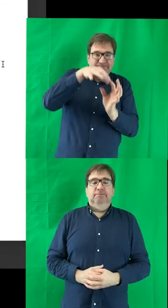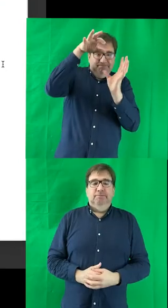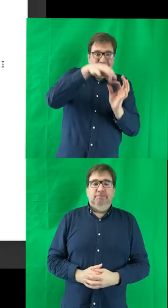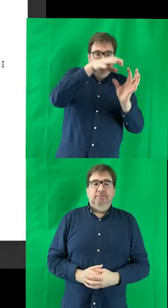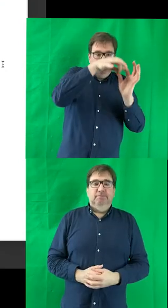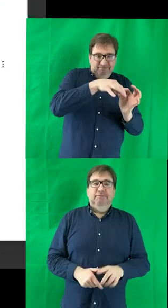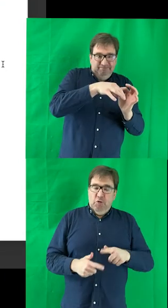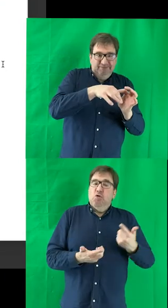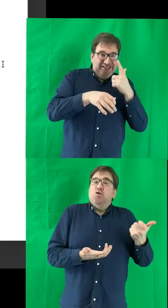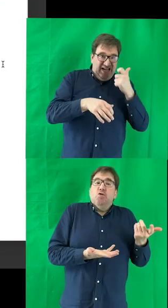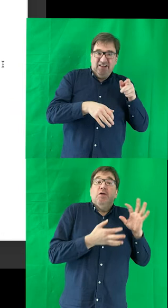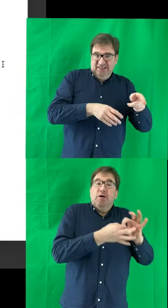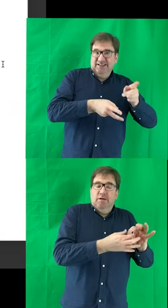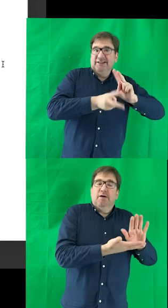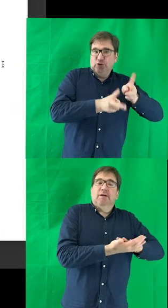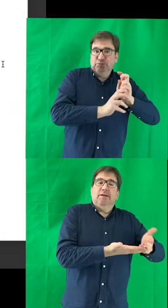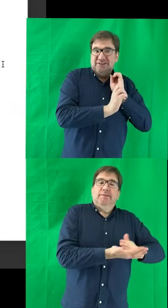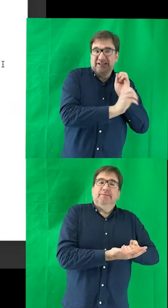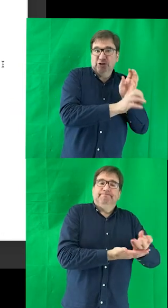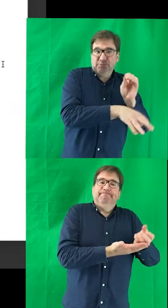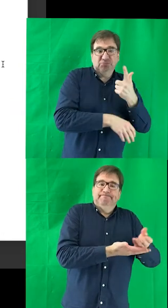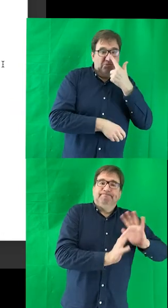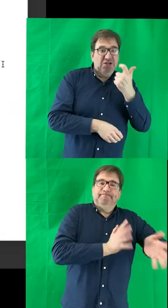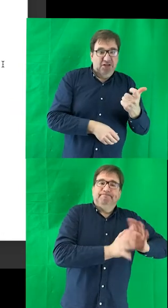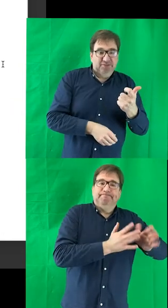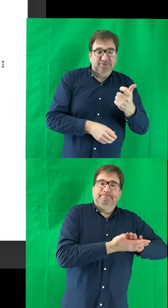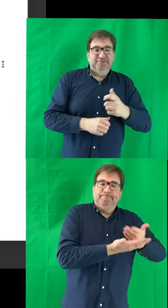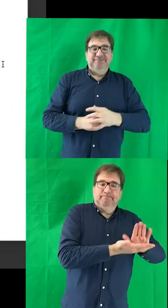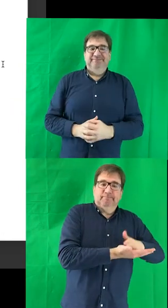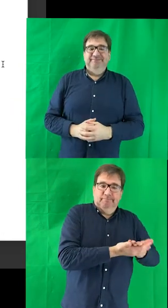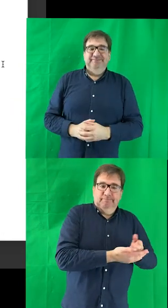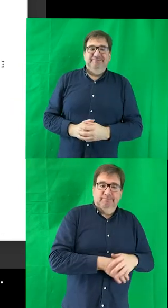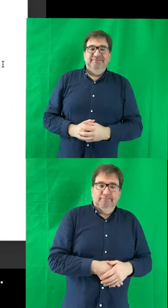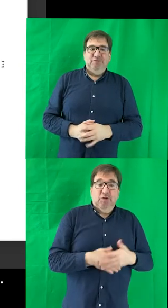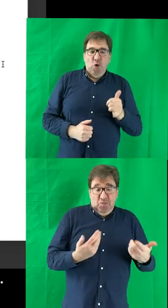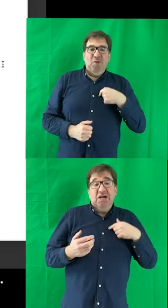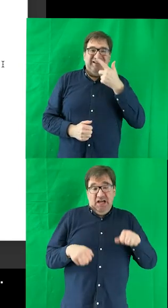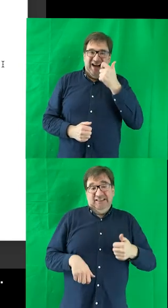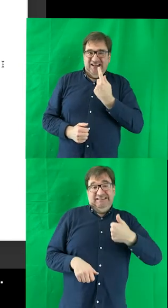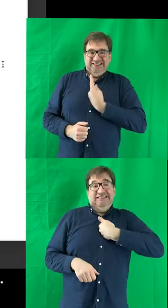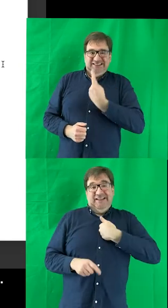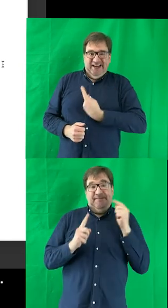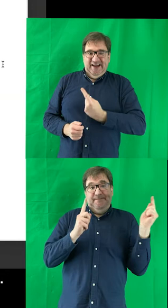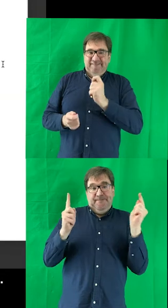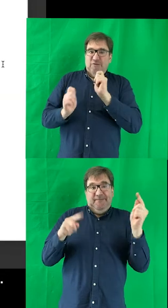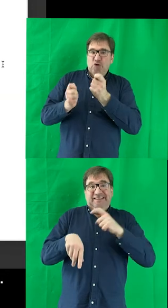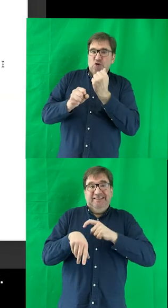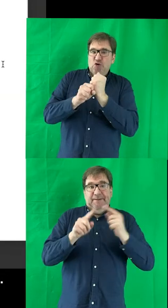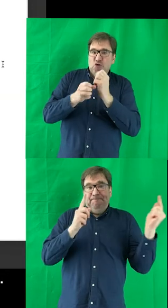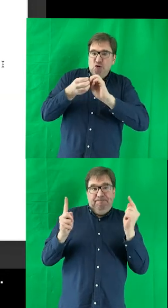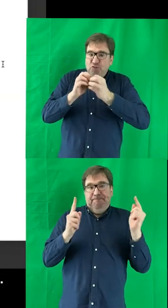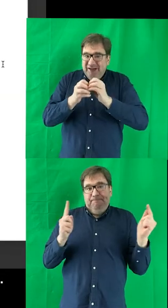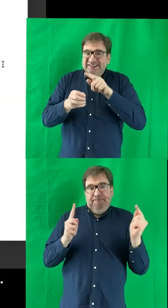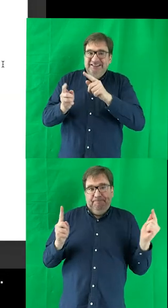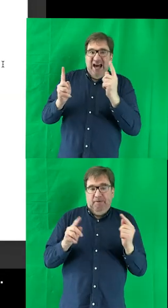natural alignments present in an interpreting output, or we do so by manually